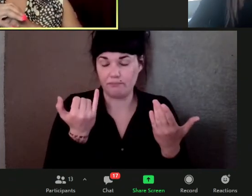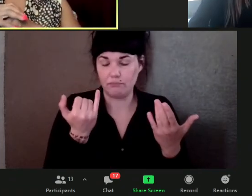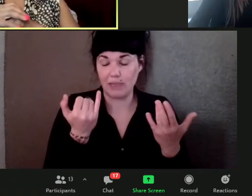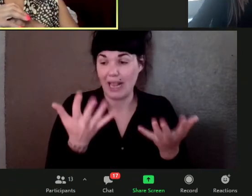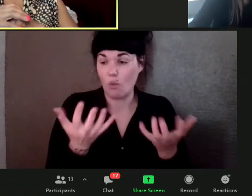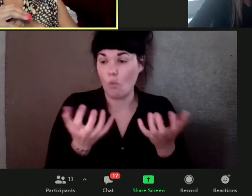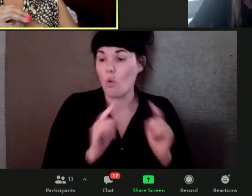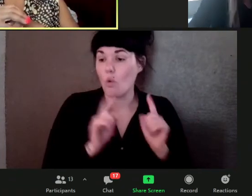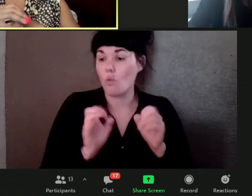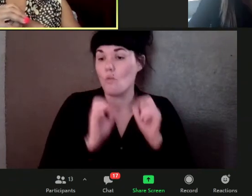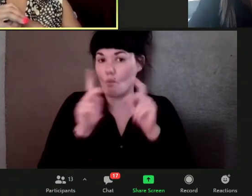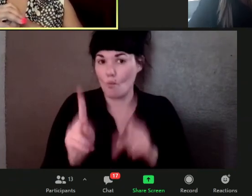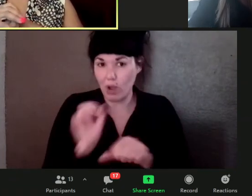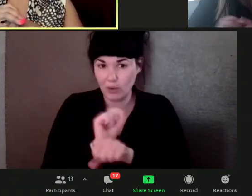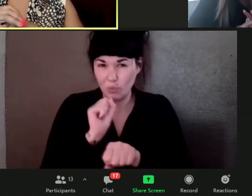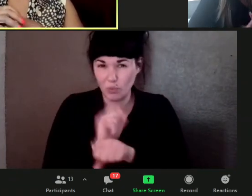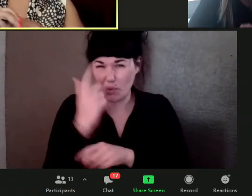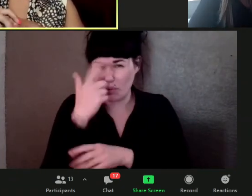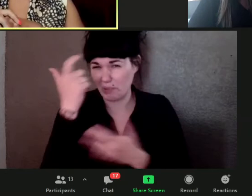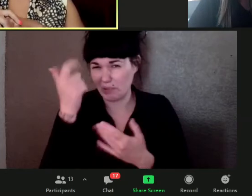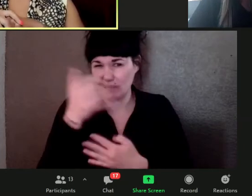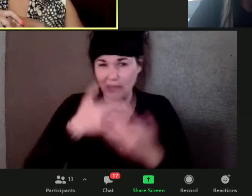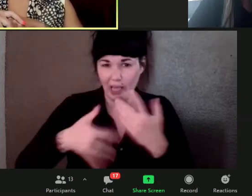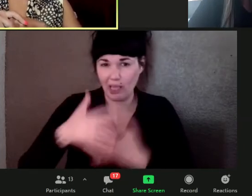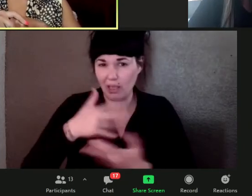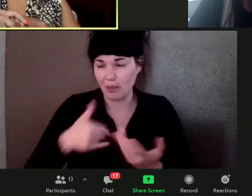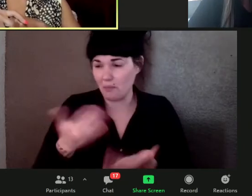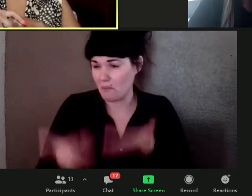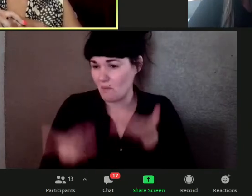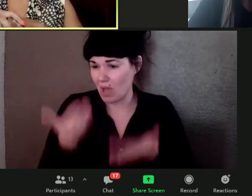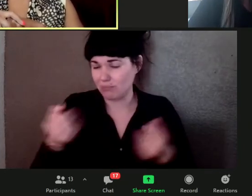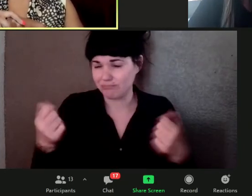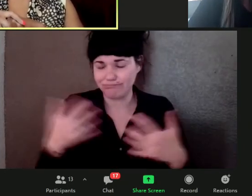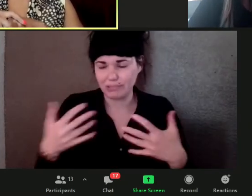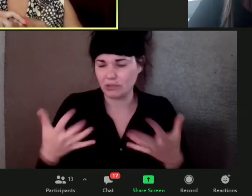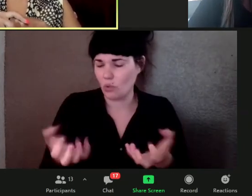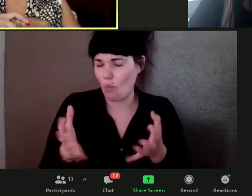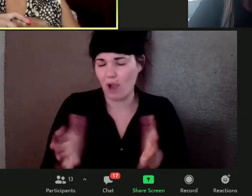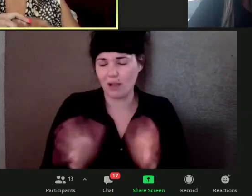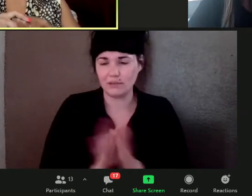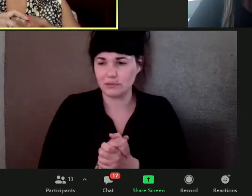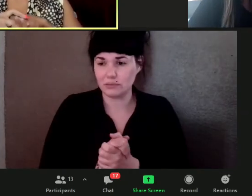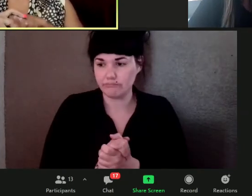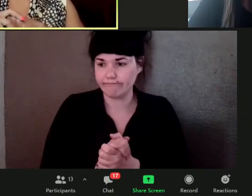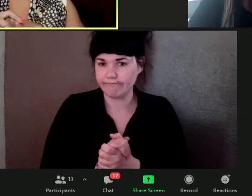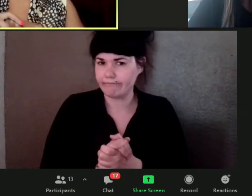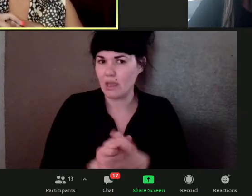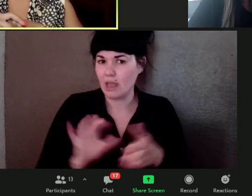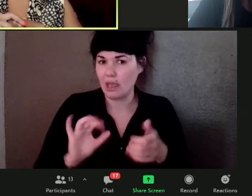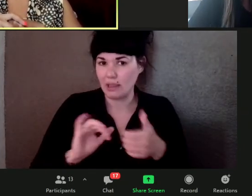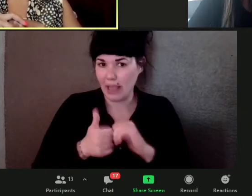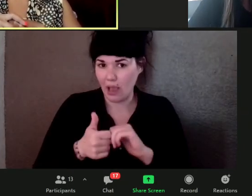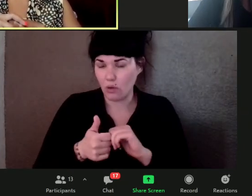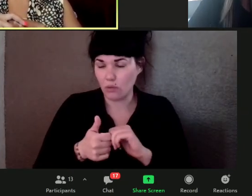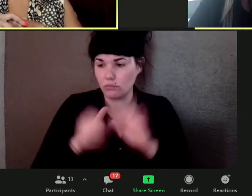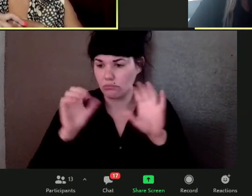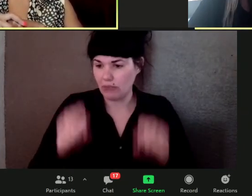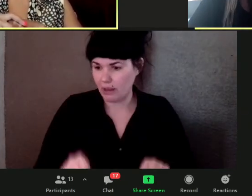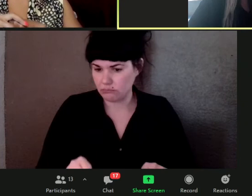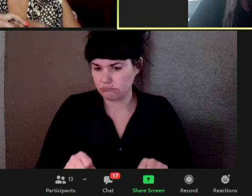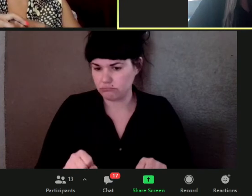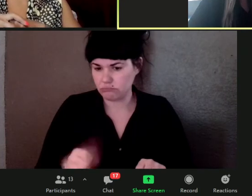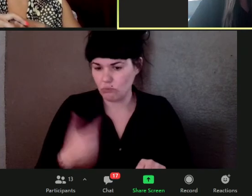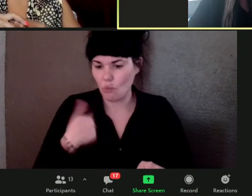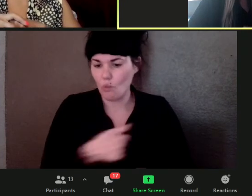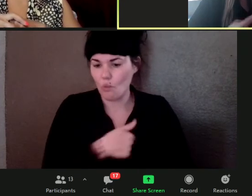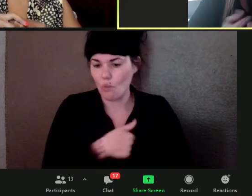any resources that or entities that are helping businesses and organizations have those conversations?